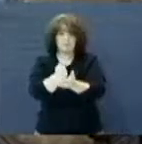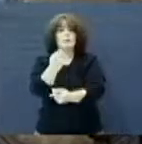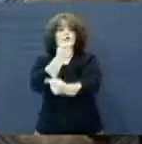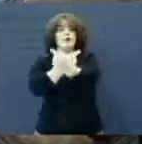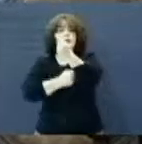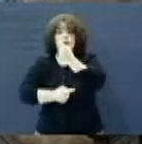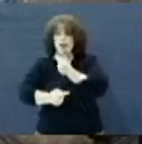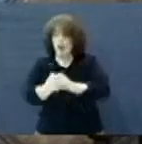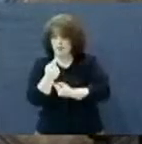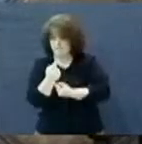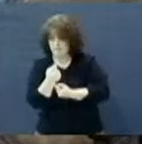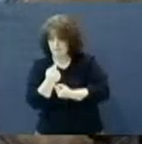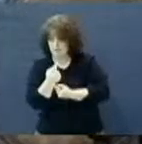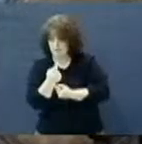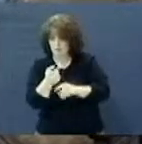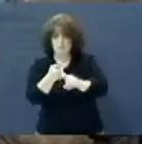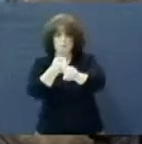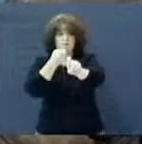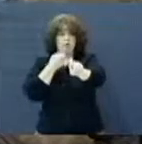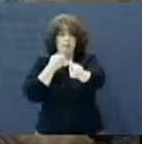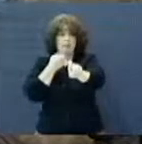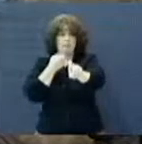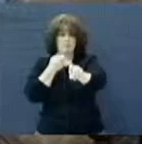cometh from what?